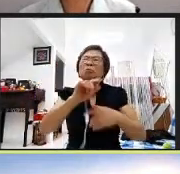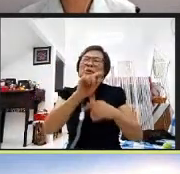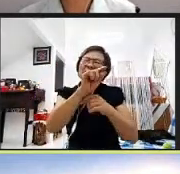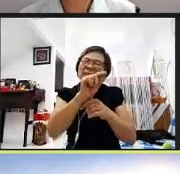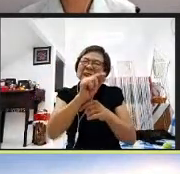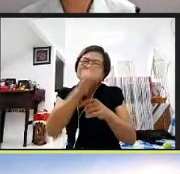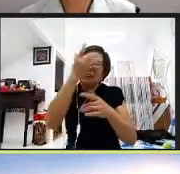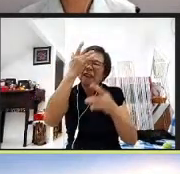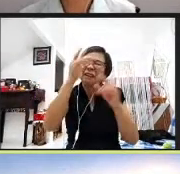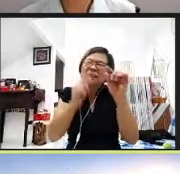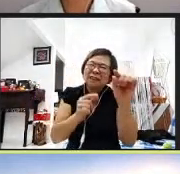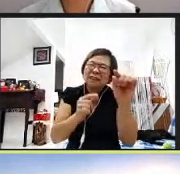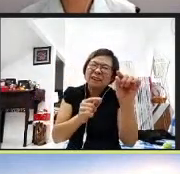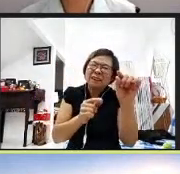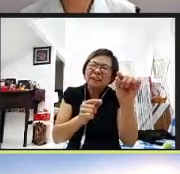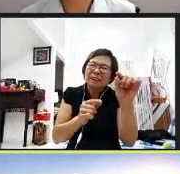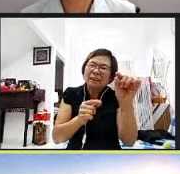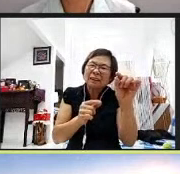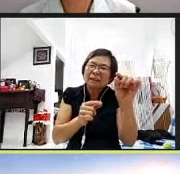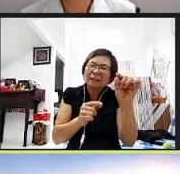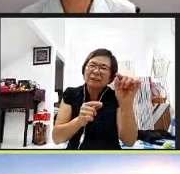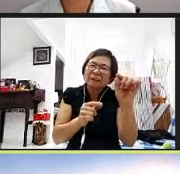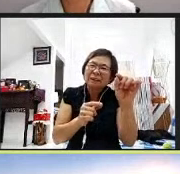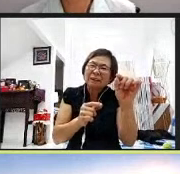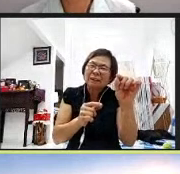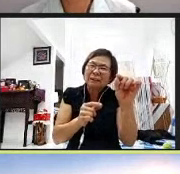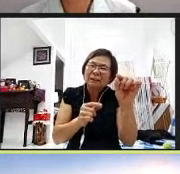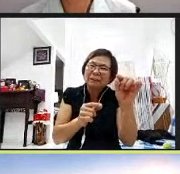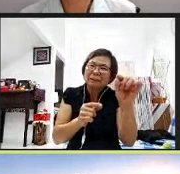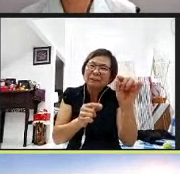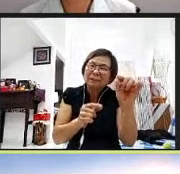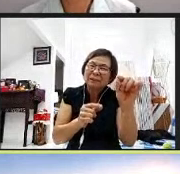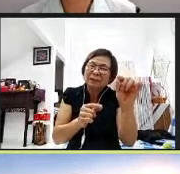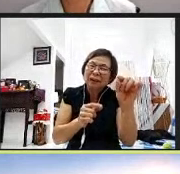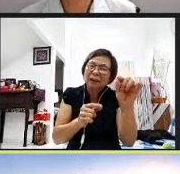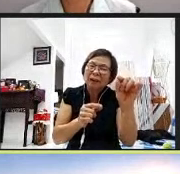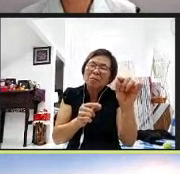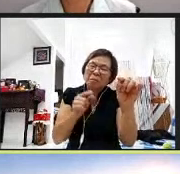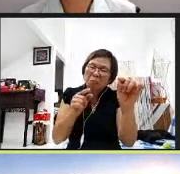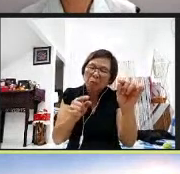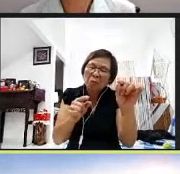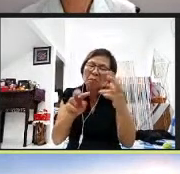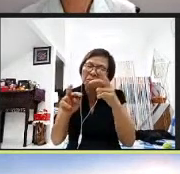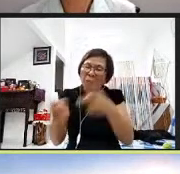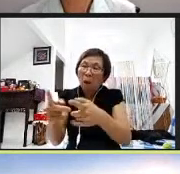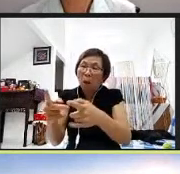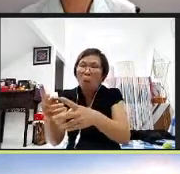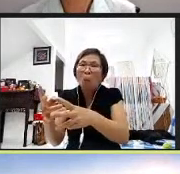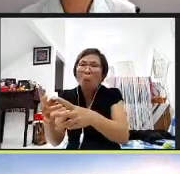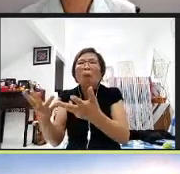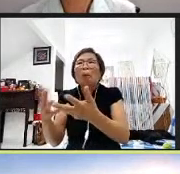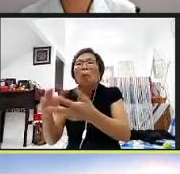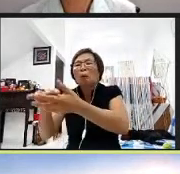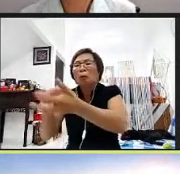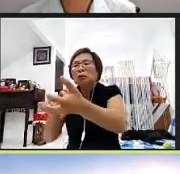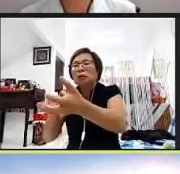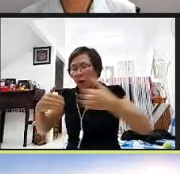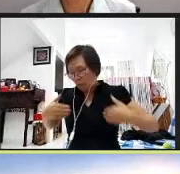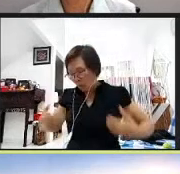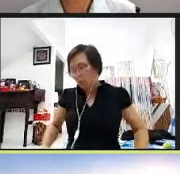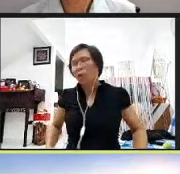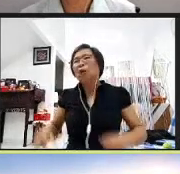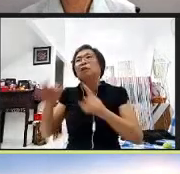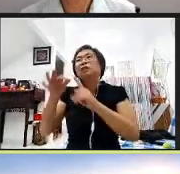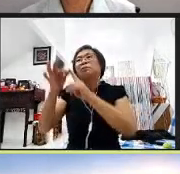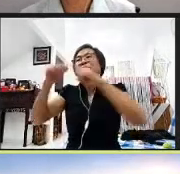to incapacitating, and it can also cause permanent damage to some organs, especially the lung, you